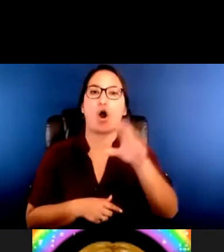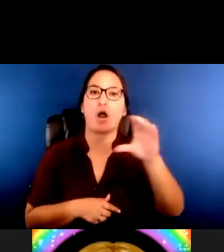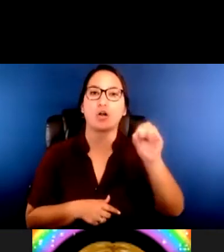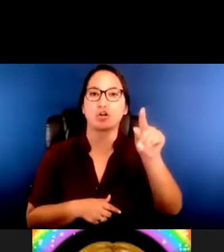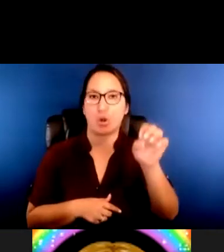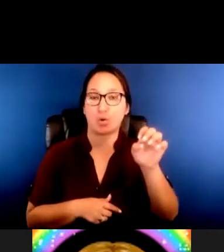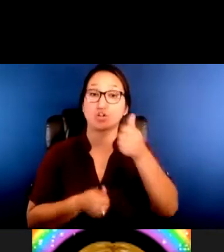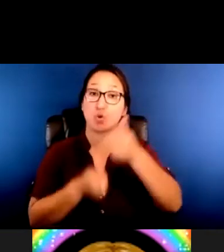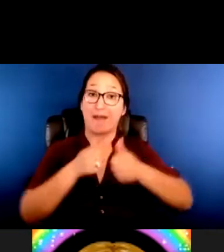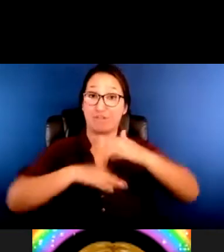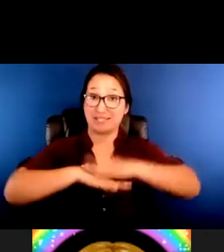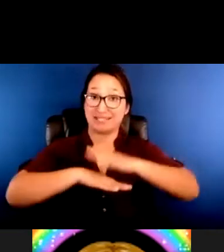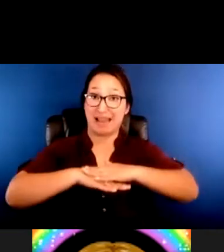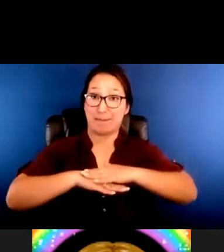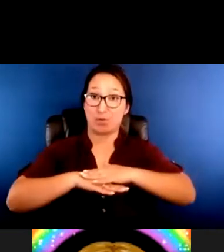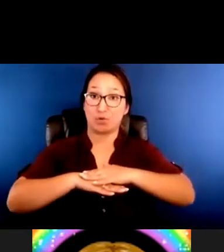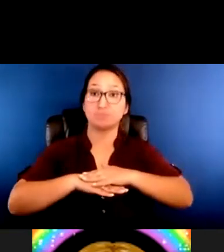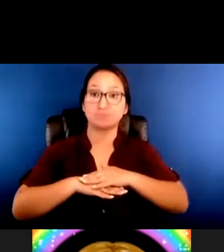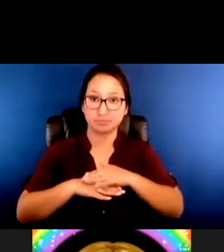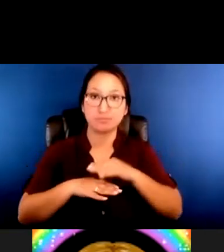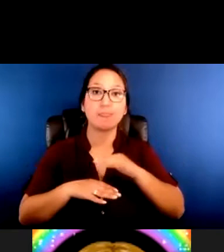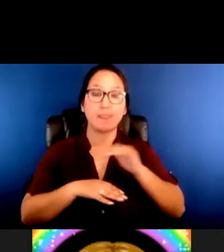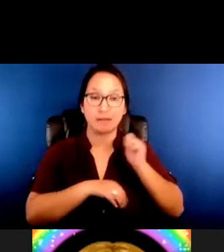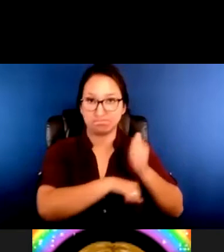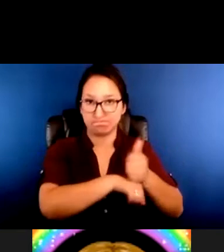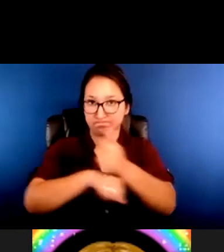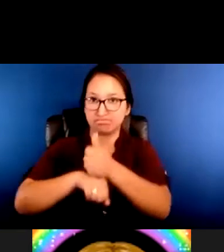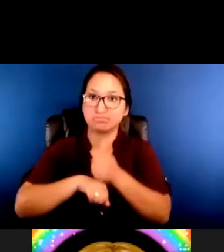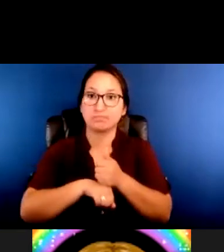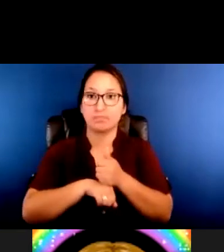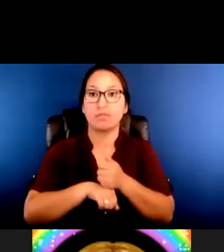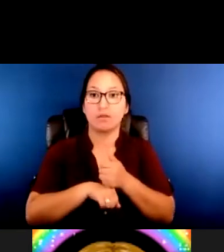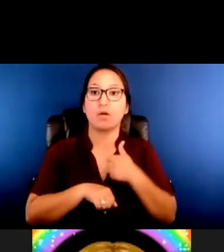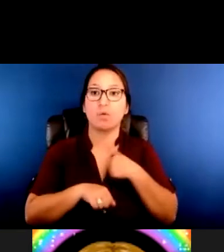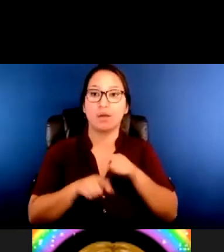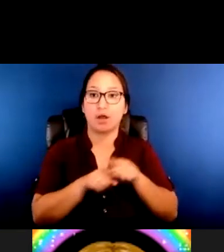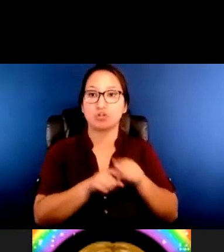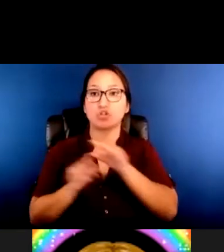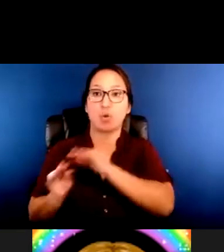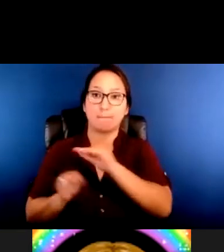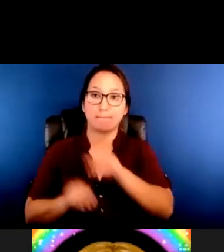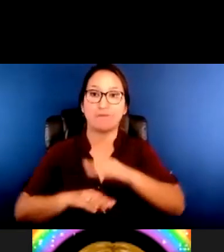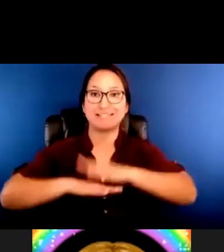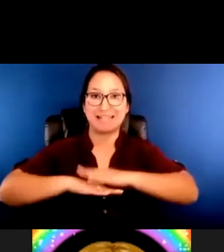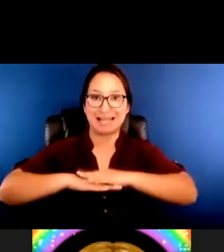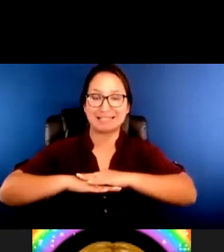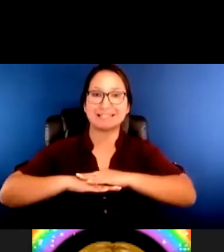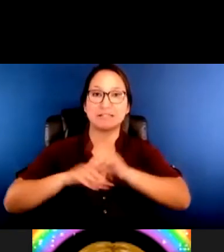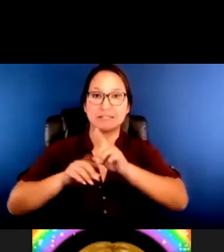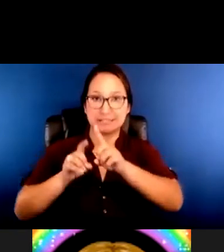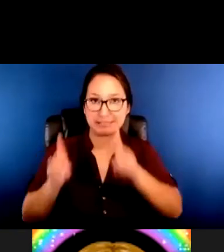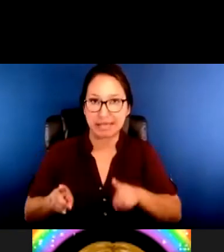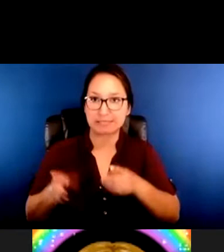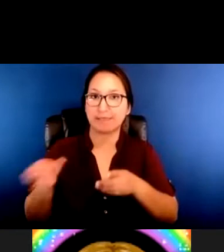like she said, all around the lunchroom, we've moved desks into the lunchroom to equal extra seating. We are allowing them to sit